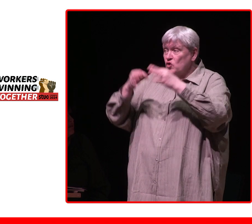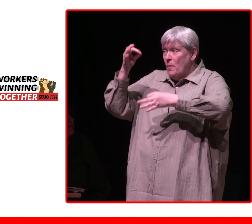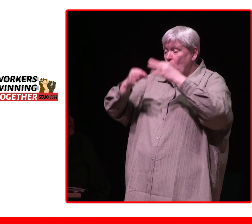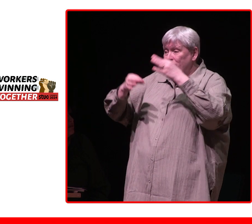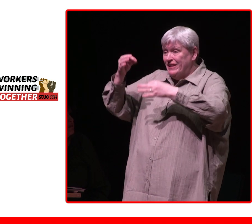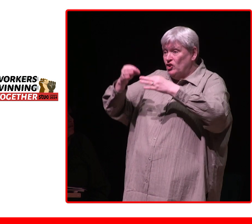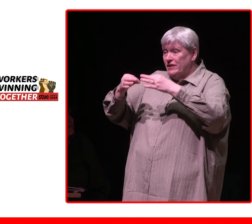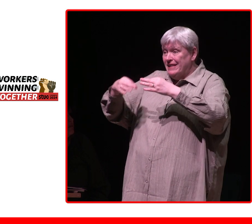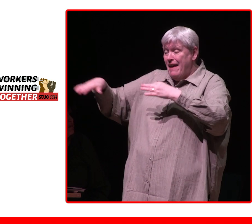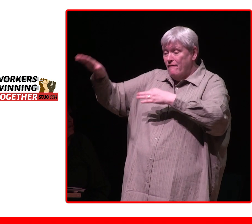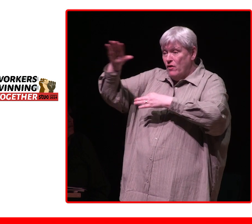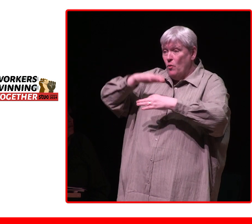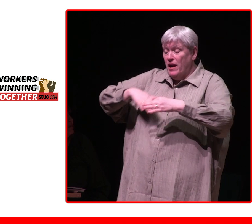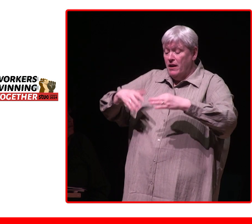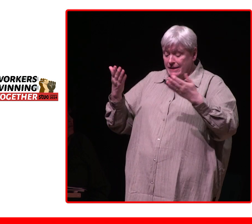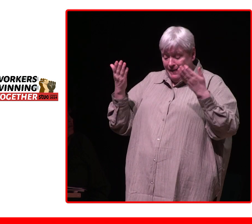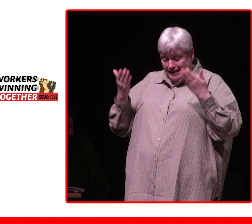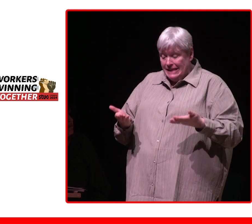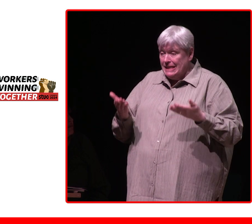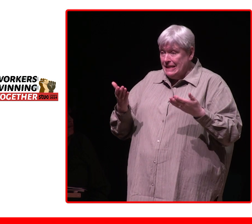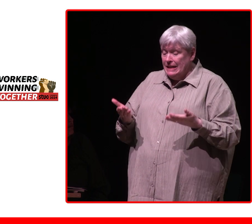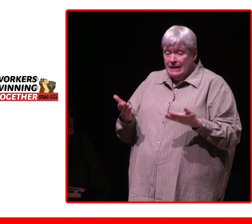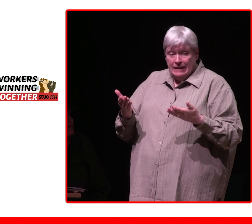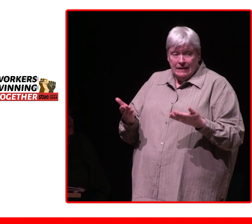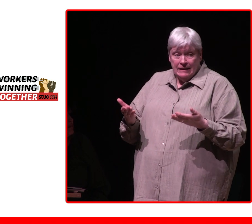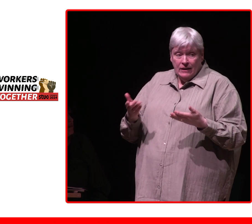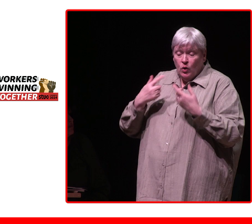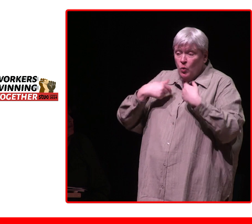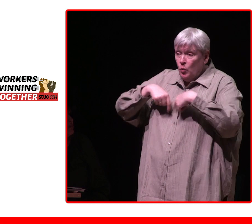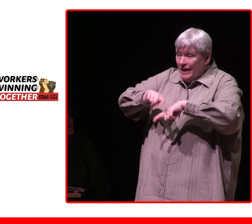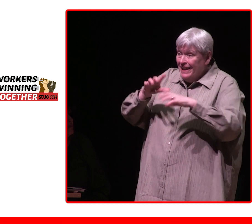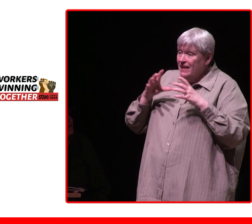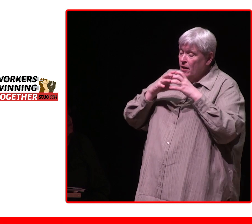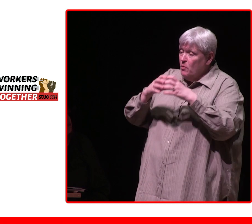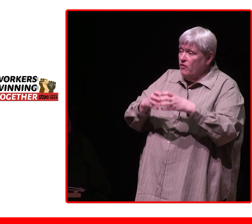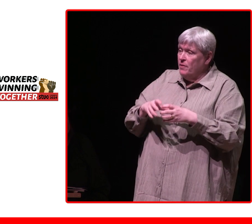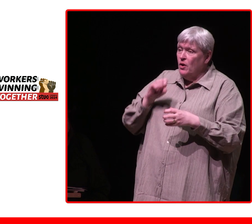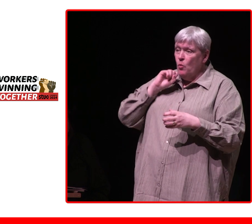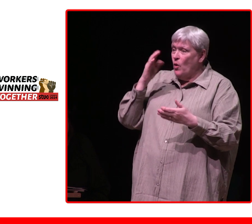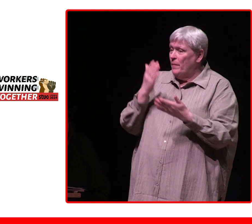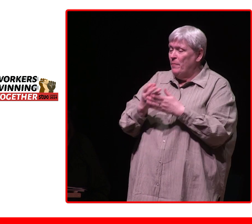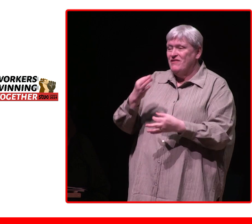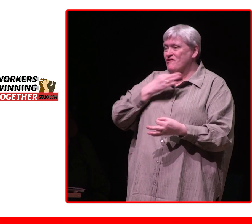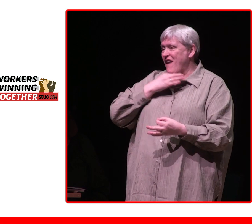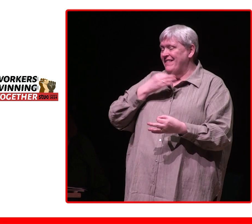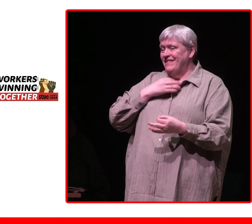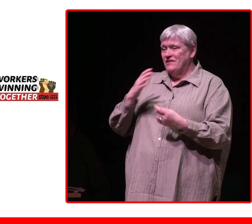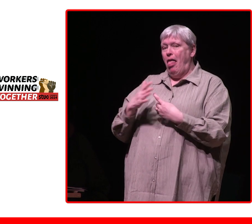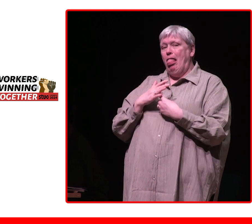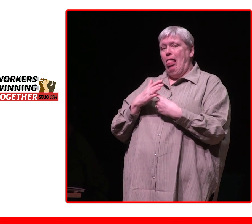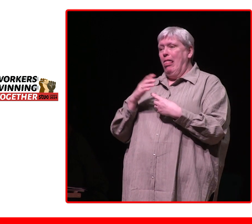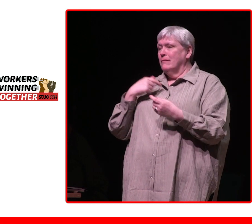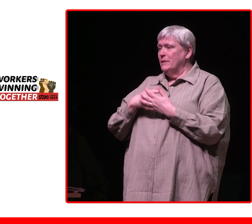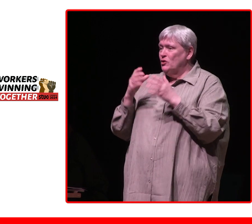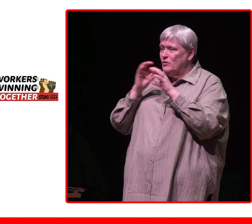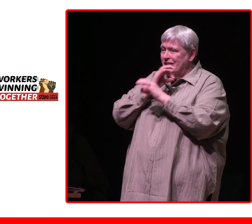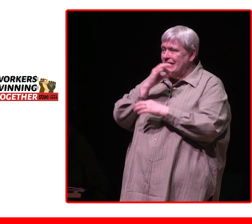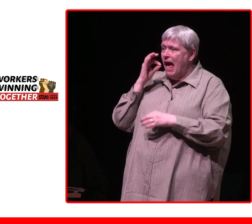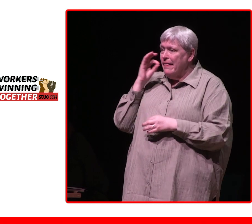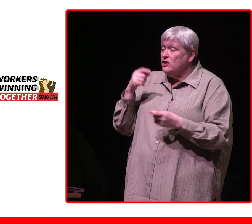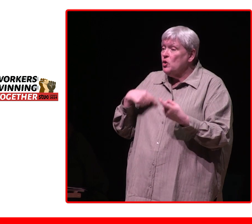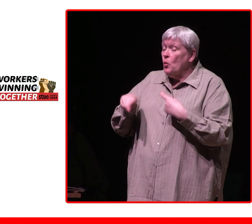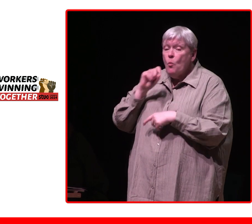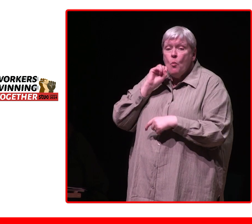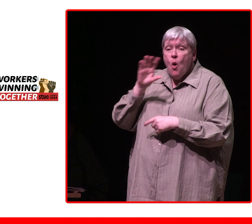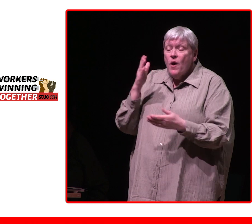lobbyists everywhere is this. We in our movement will not be threatened or intimidated into silence. We will not